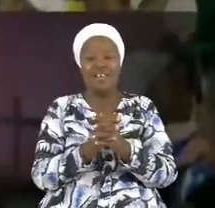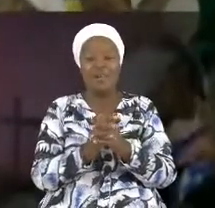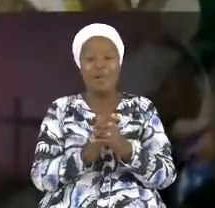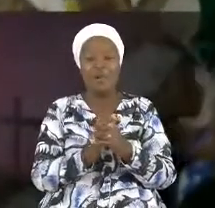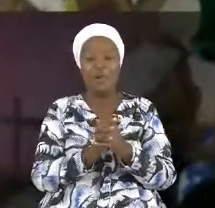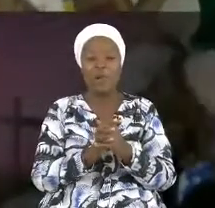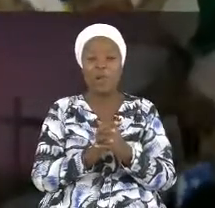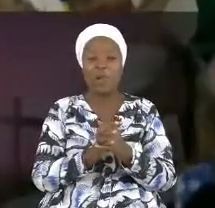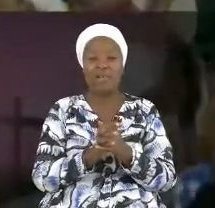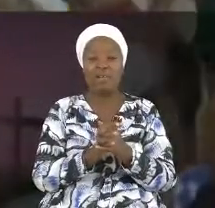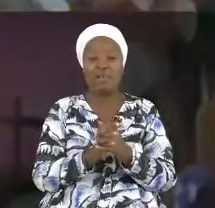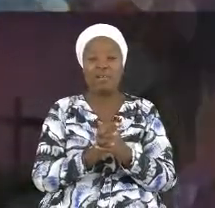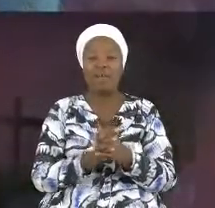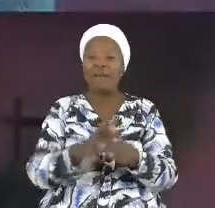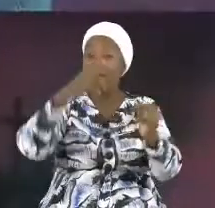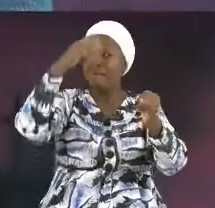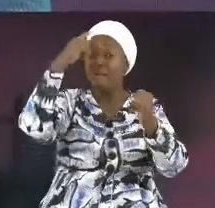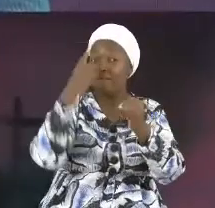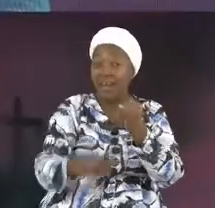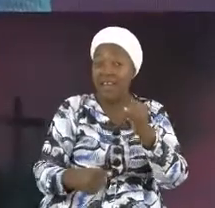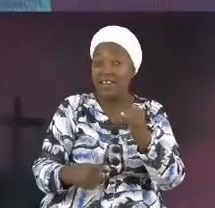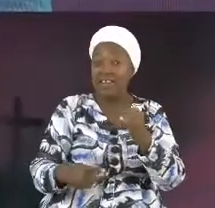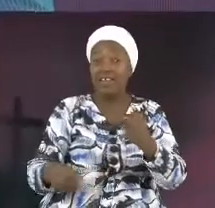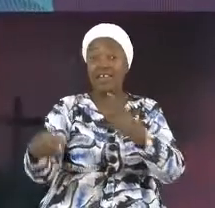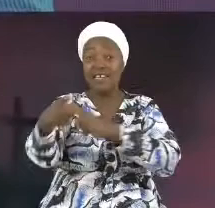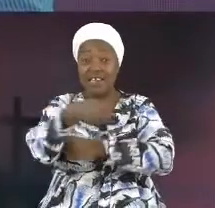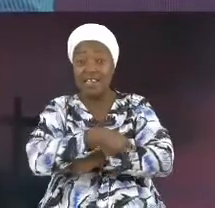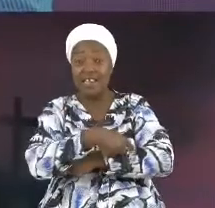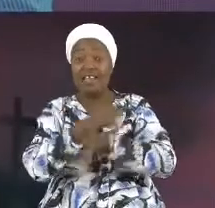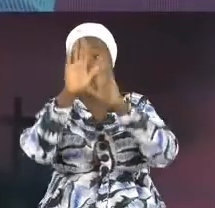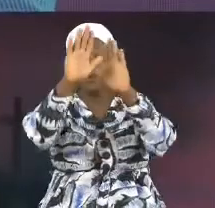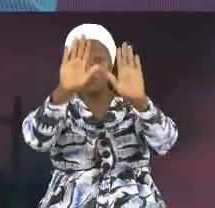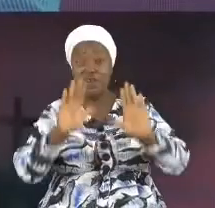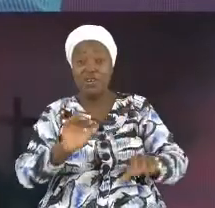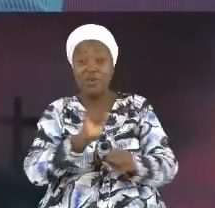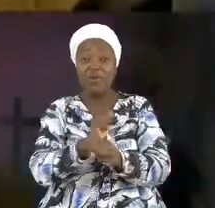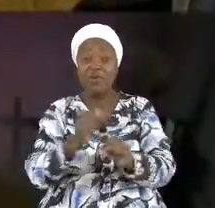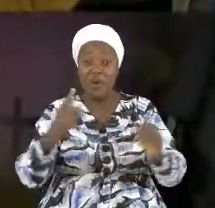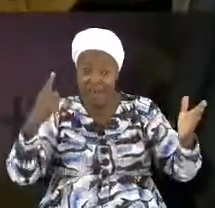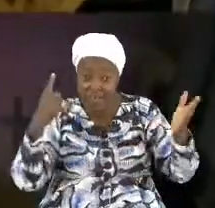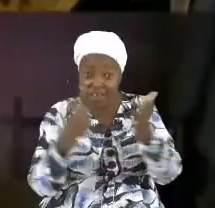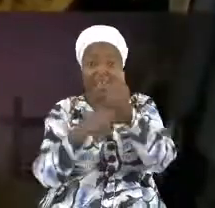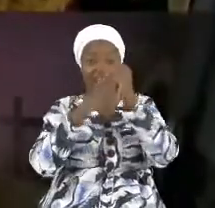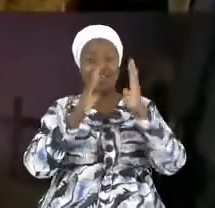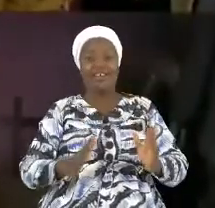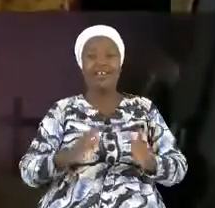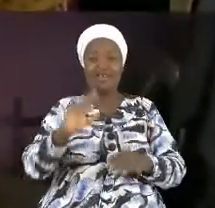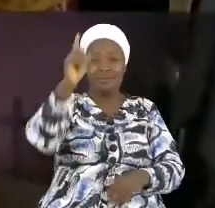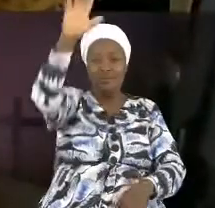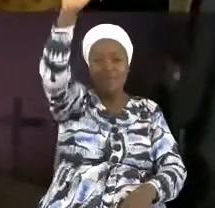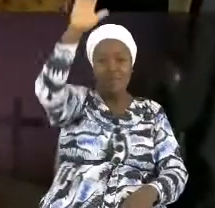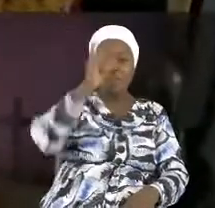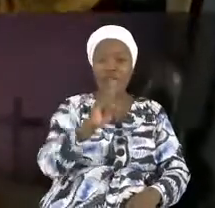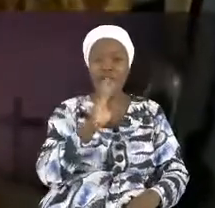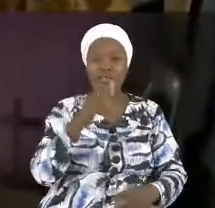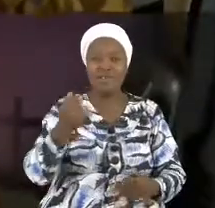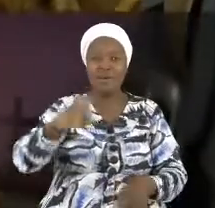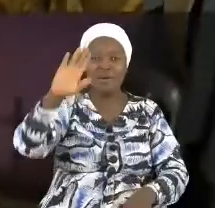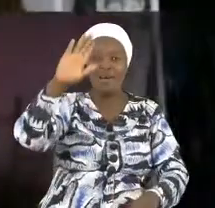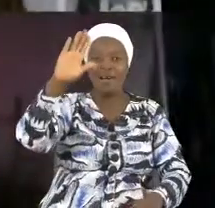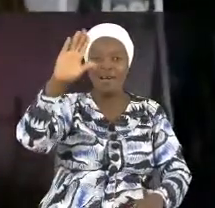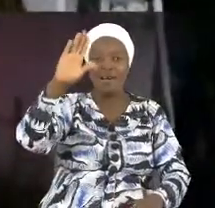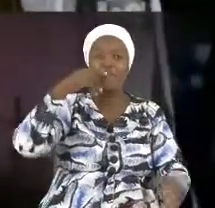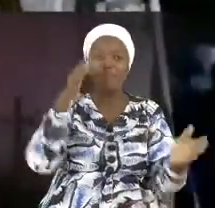Hallelujah. Final day miracle catcher. Where are you? Praise the Lord.